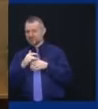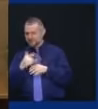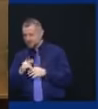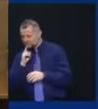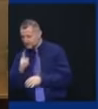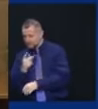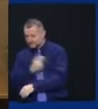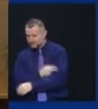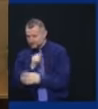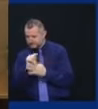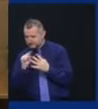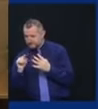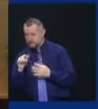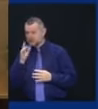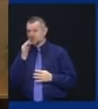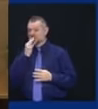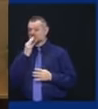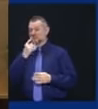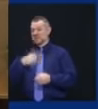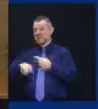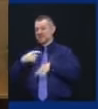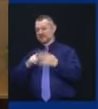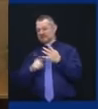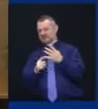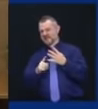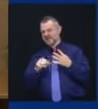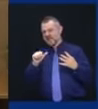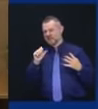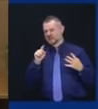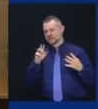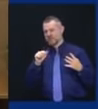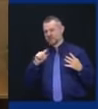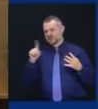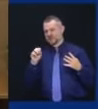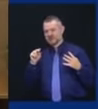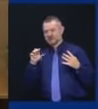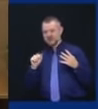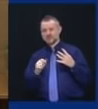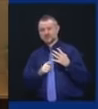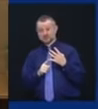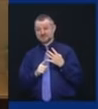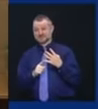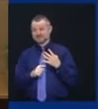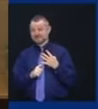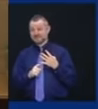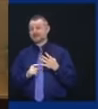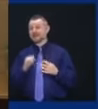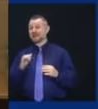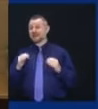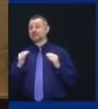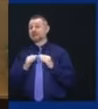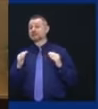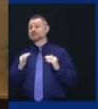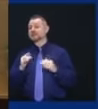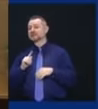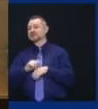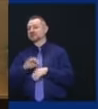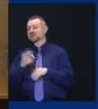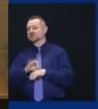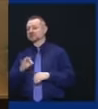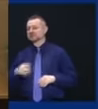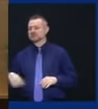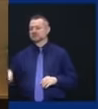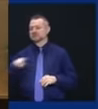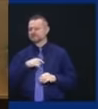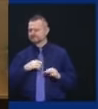about AstraZeneca going through the process now. And the state's equity task force, and that's important. People talk